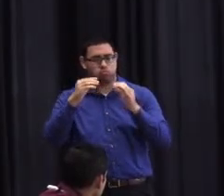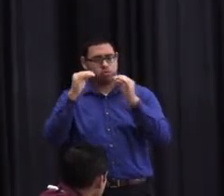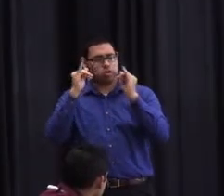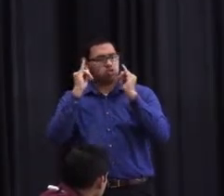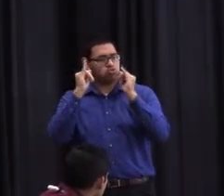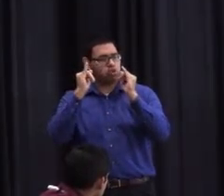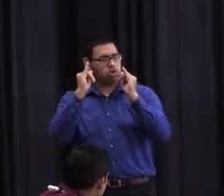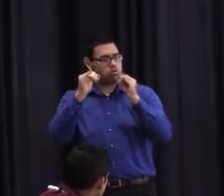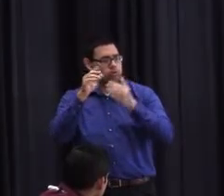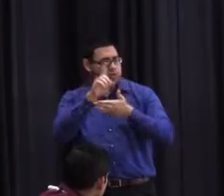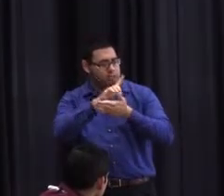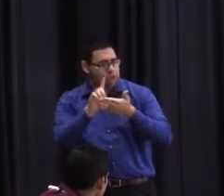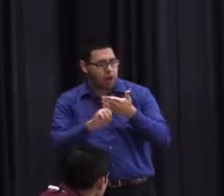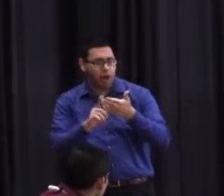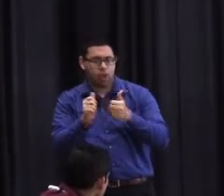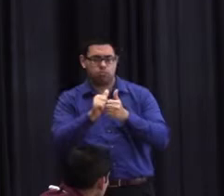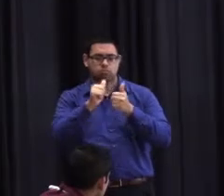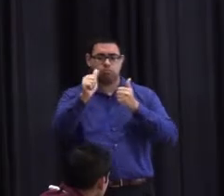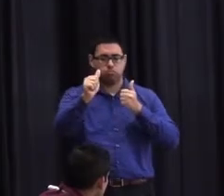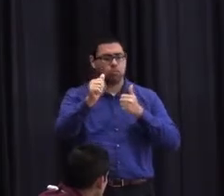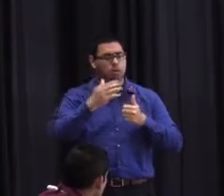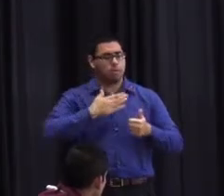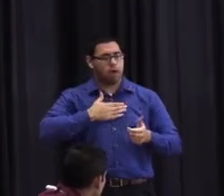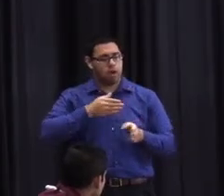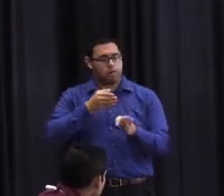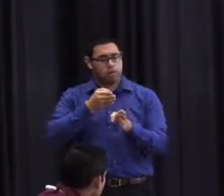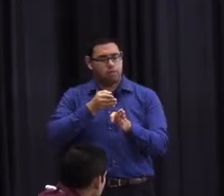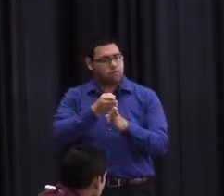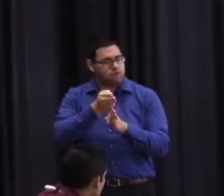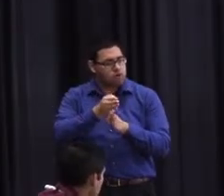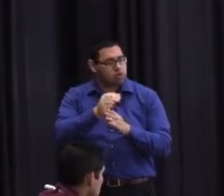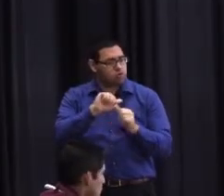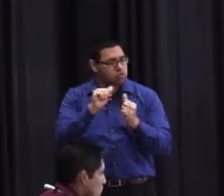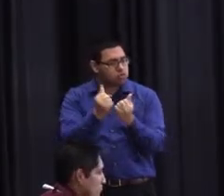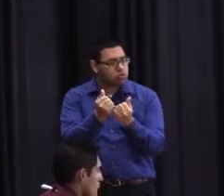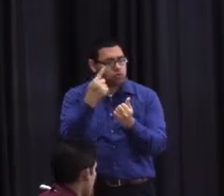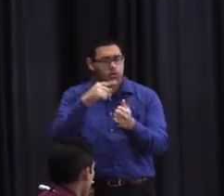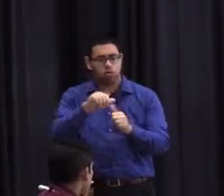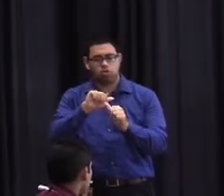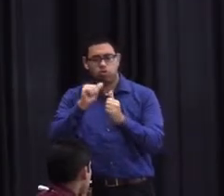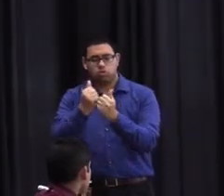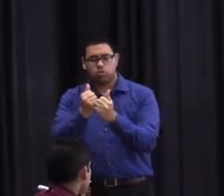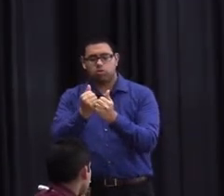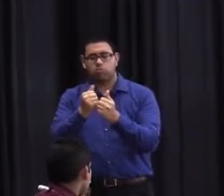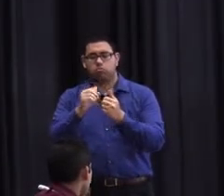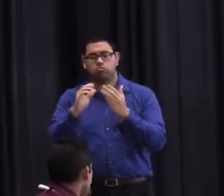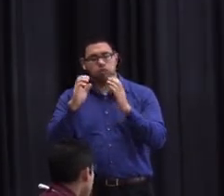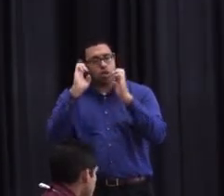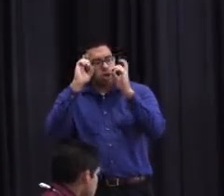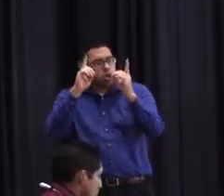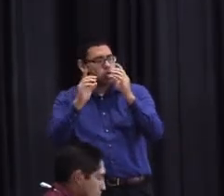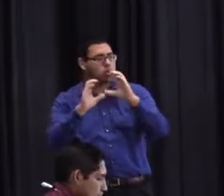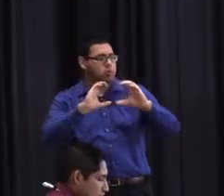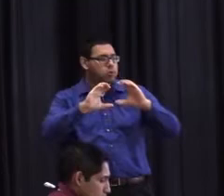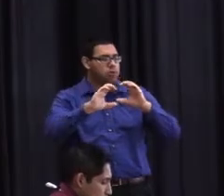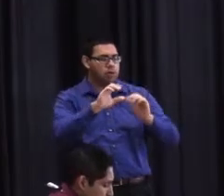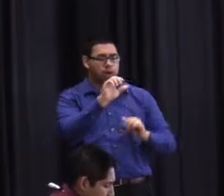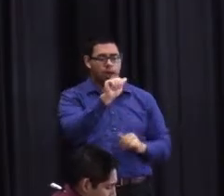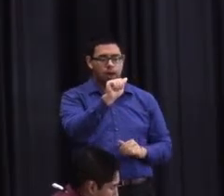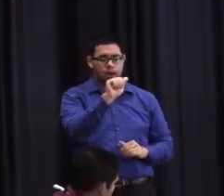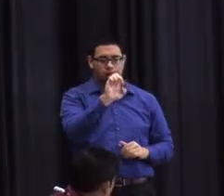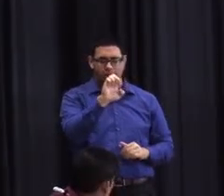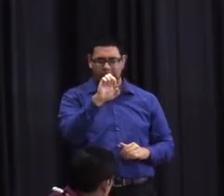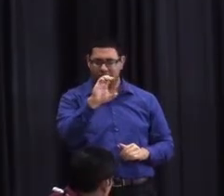for distance learning for my professional association, the Association for Educational Communications and Technology,